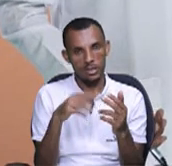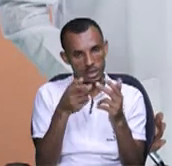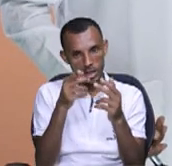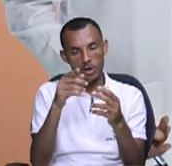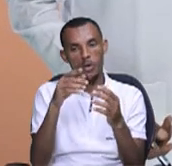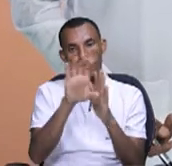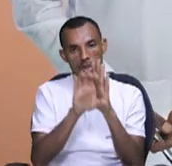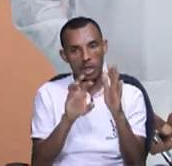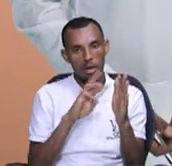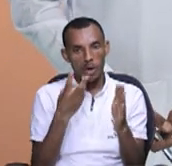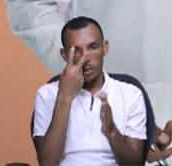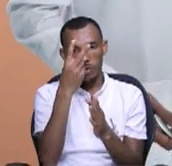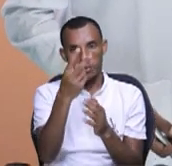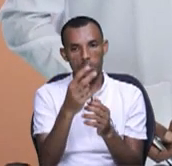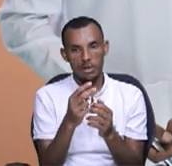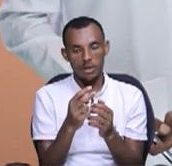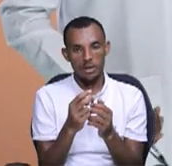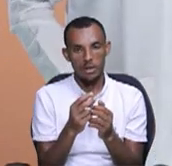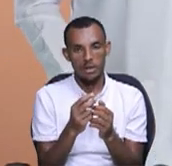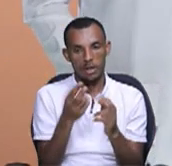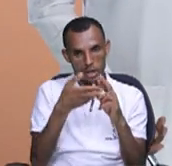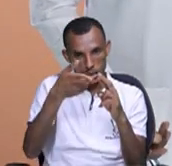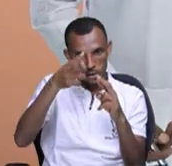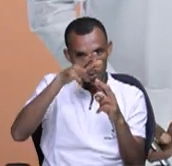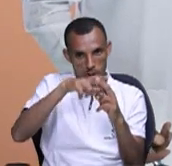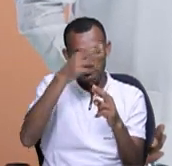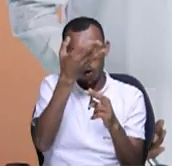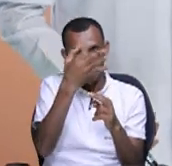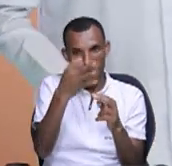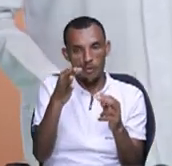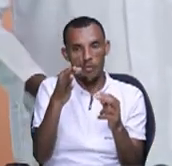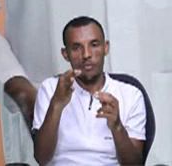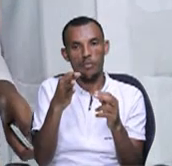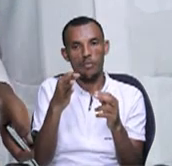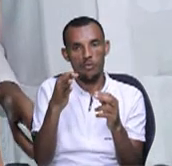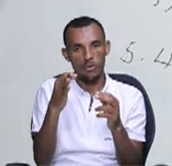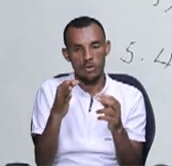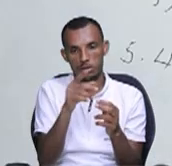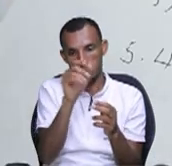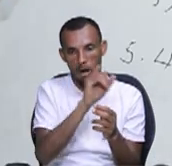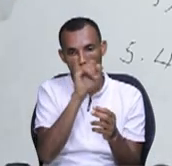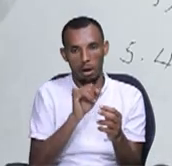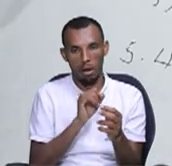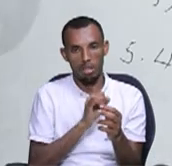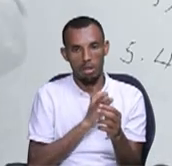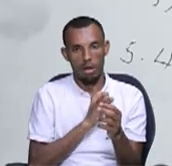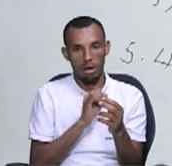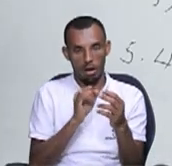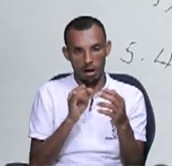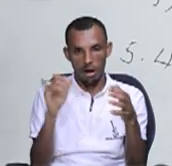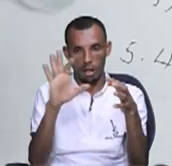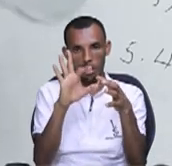we will detailedly see the reciprocal of trigonometric function. There is identity, that means related